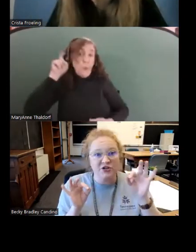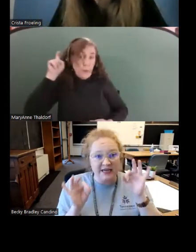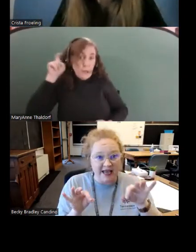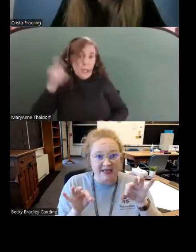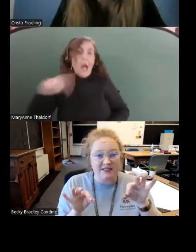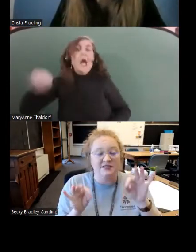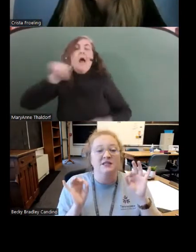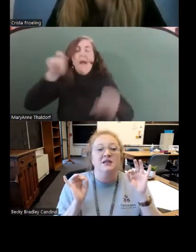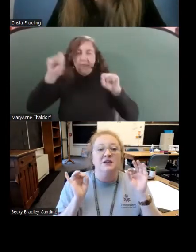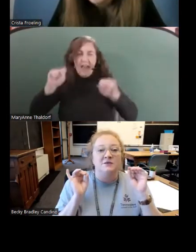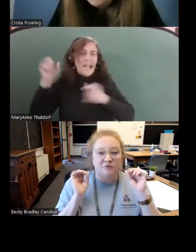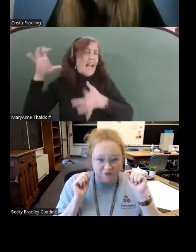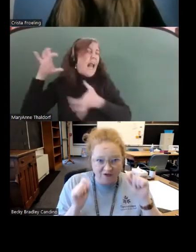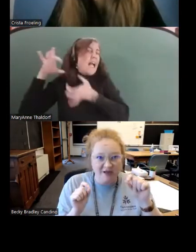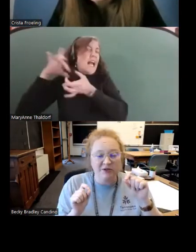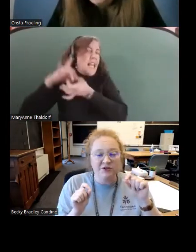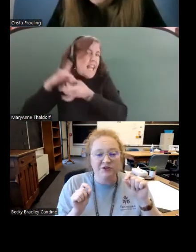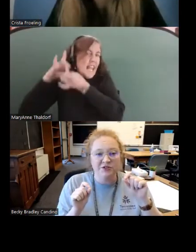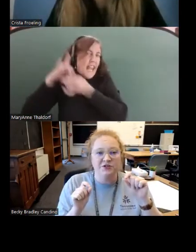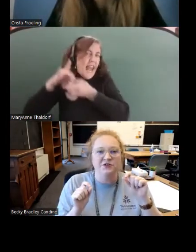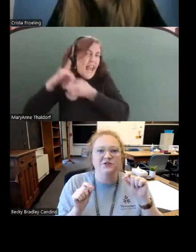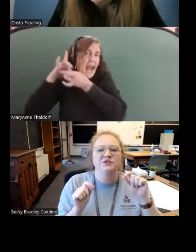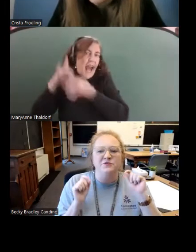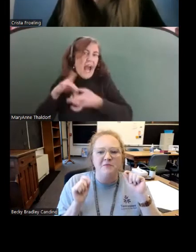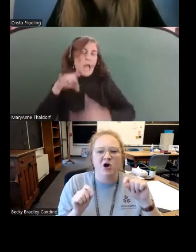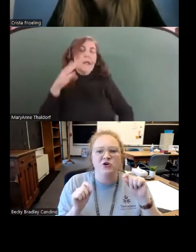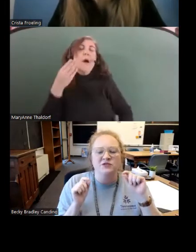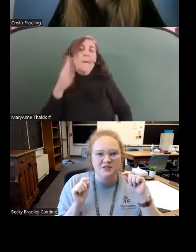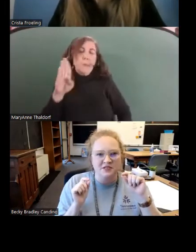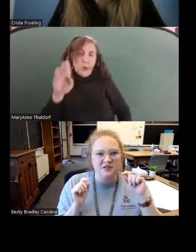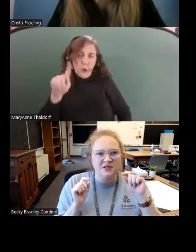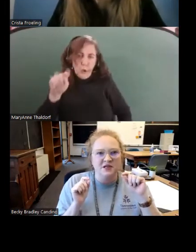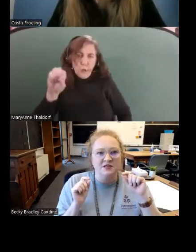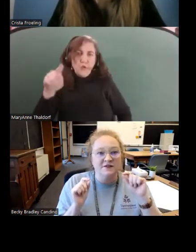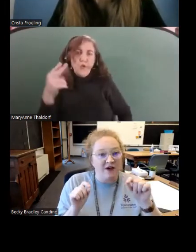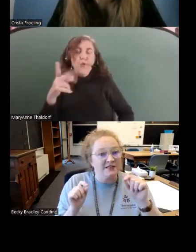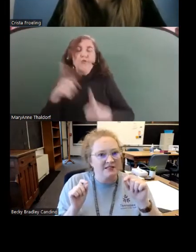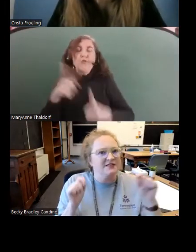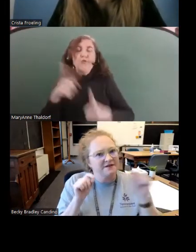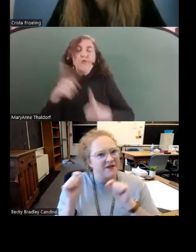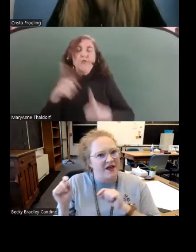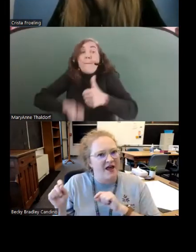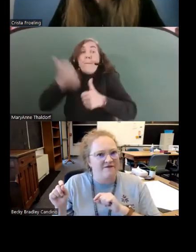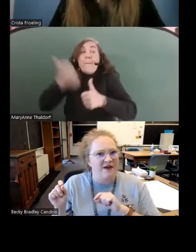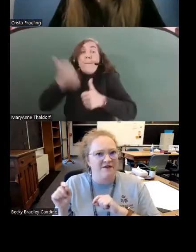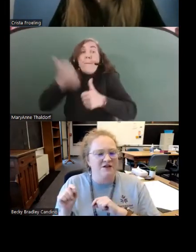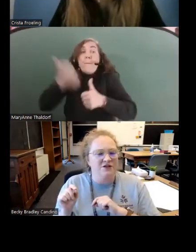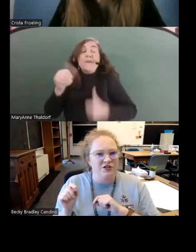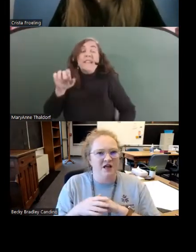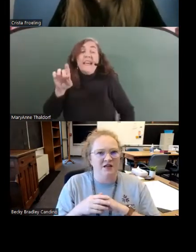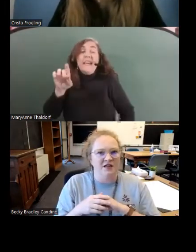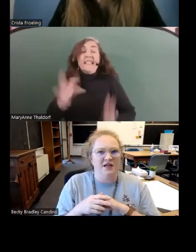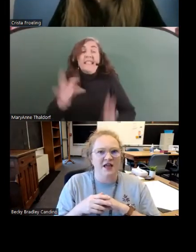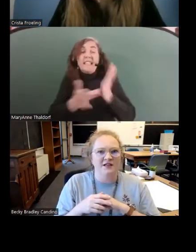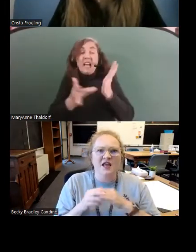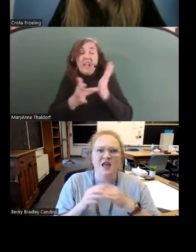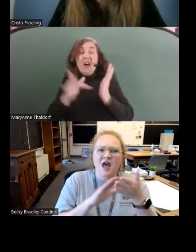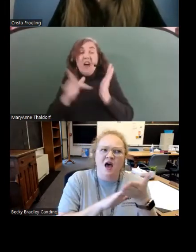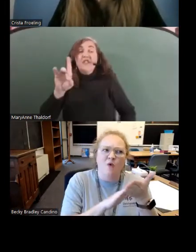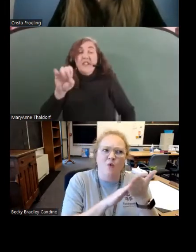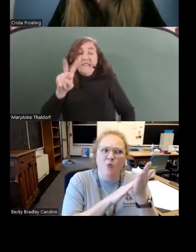to connect via Bluetooth to most devices if they have that functionality.